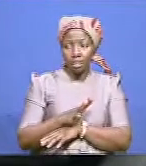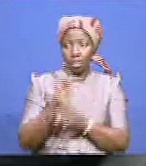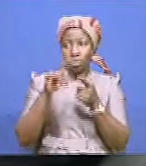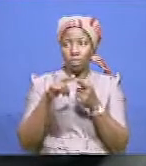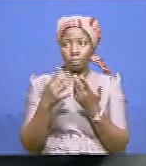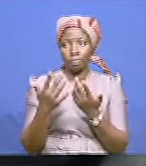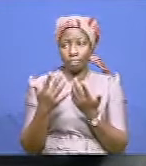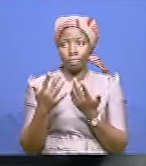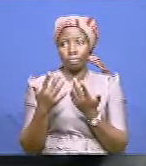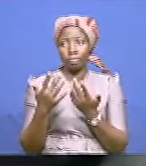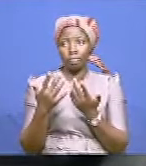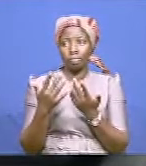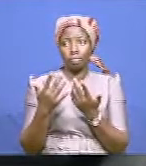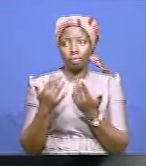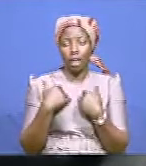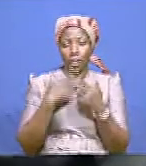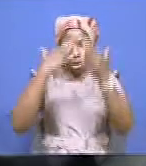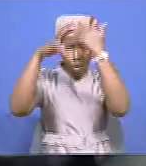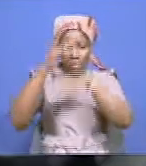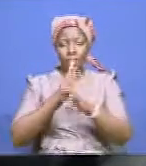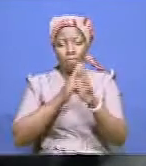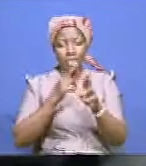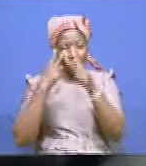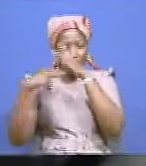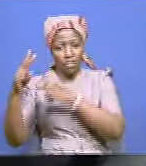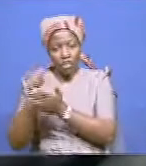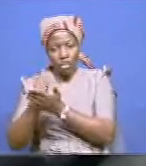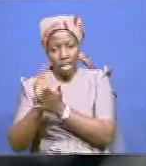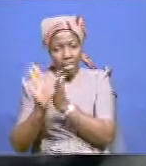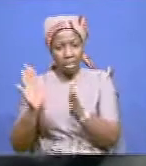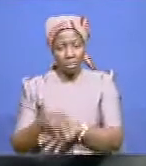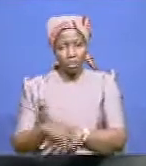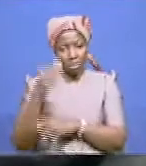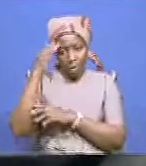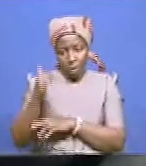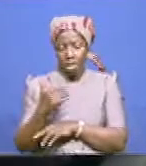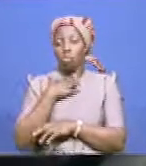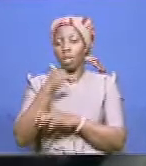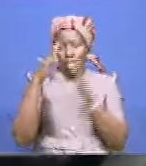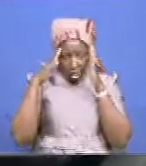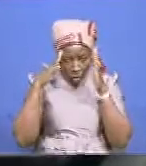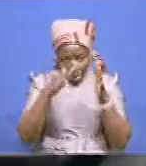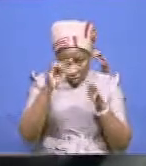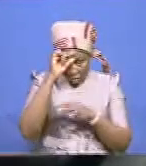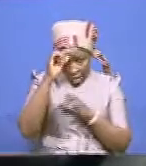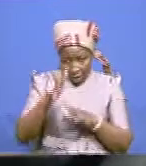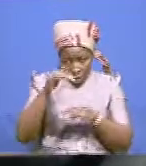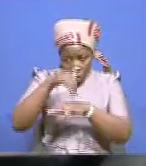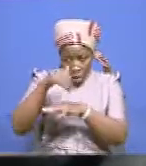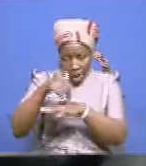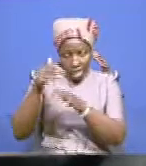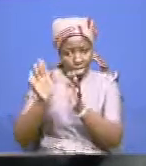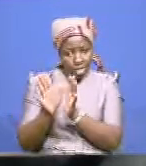an qualified report in the view of the Auditor General, is because, one, the commitment of the governor on transparency, the